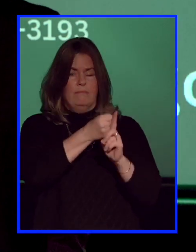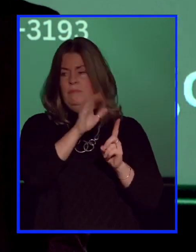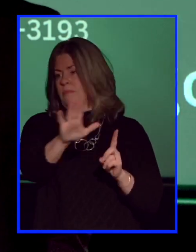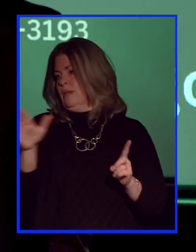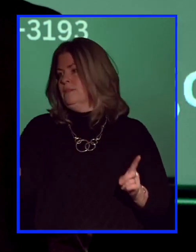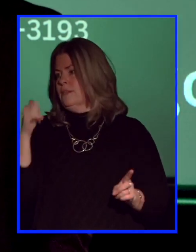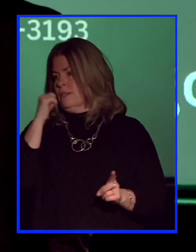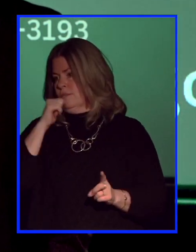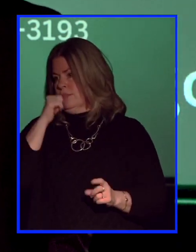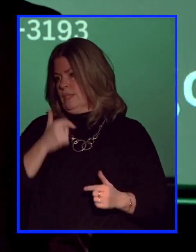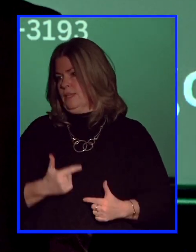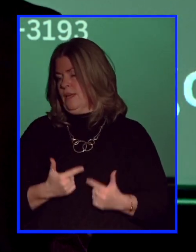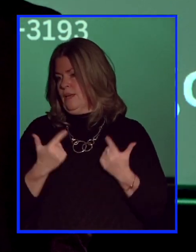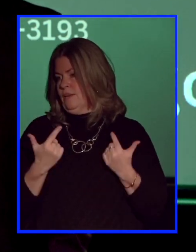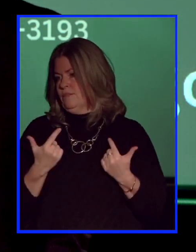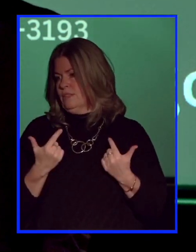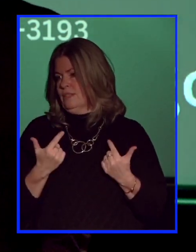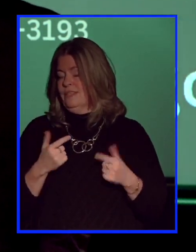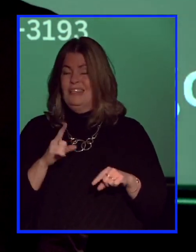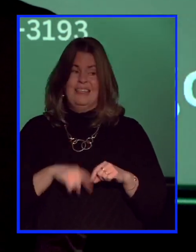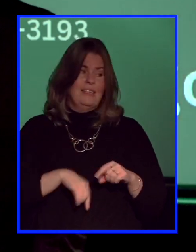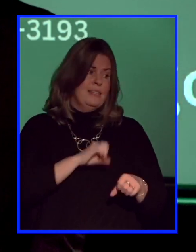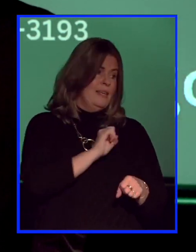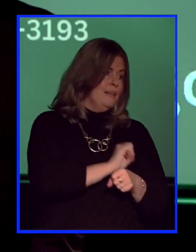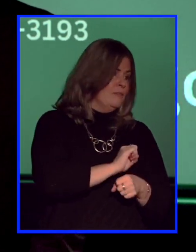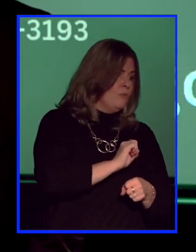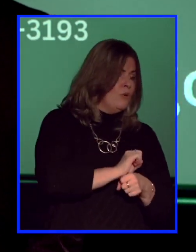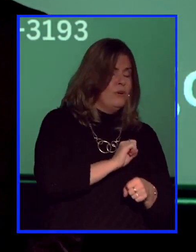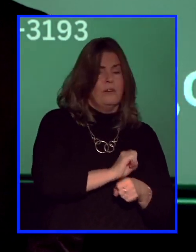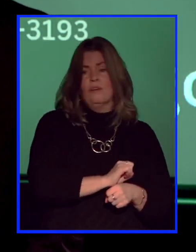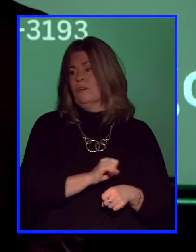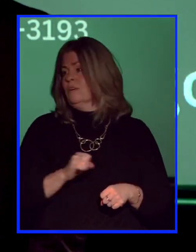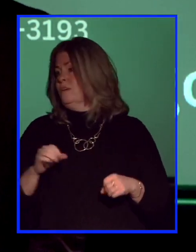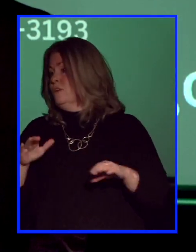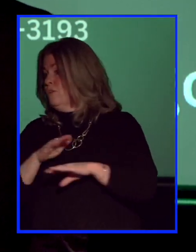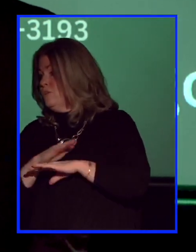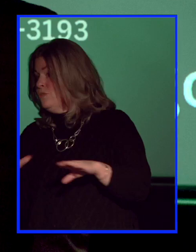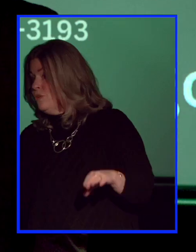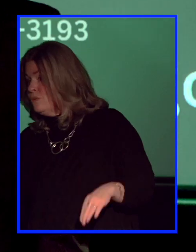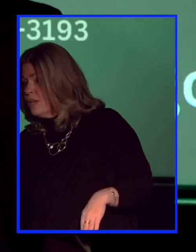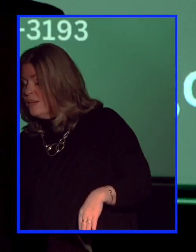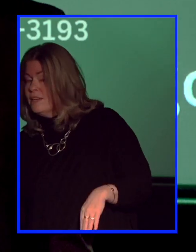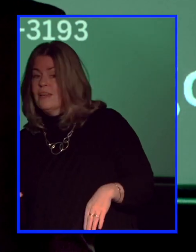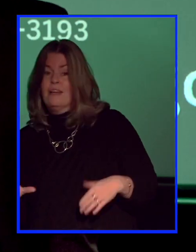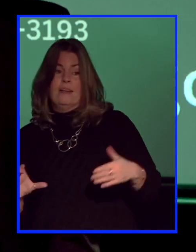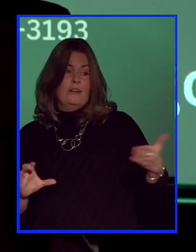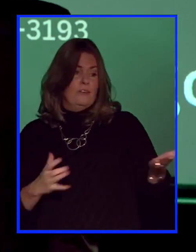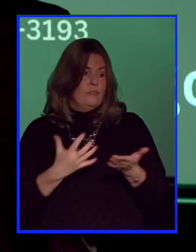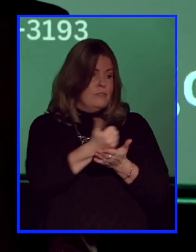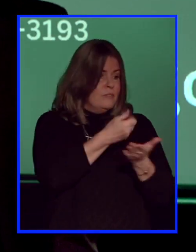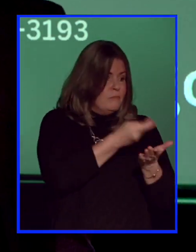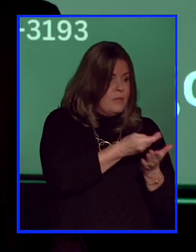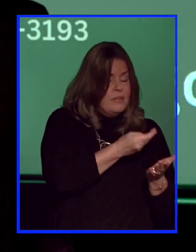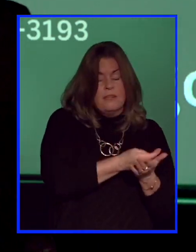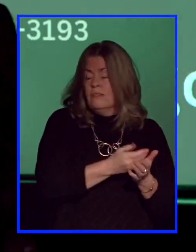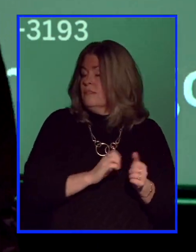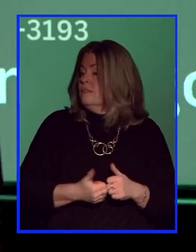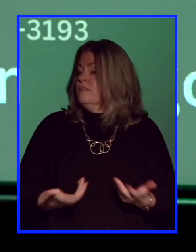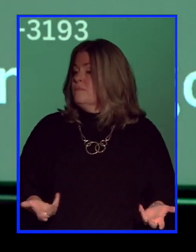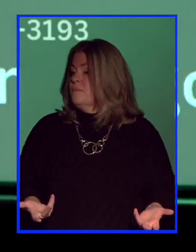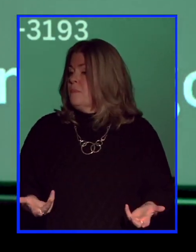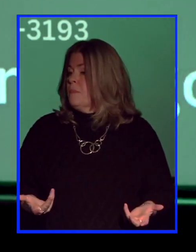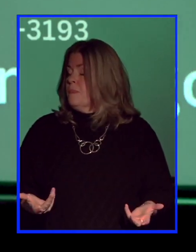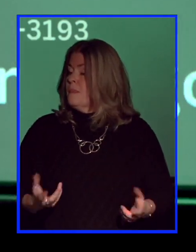really impossible for people to work if they've got a couple of kids and they have no affordable childcare. It's really hard on a lot of